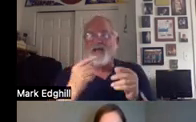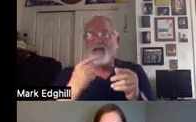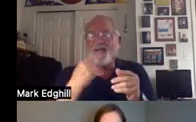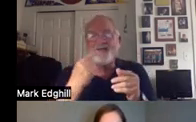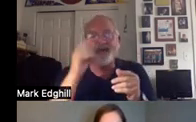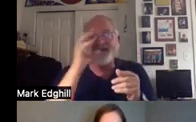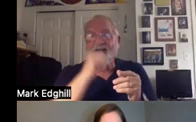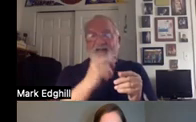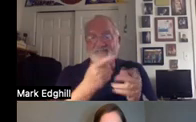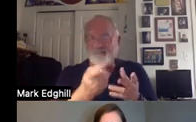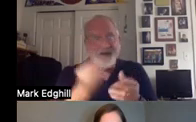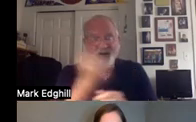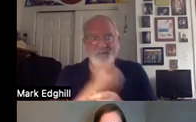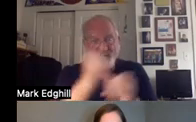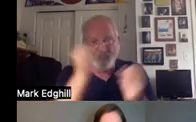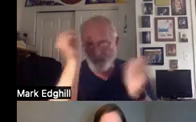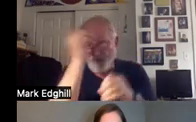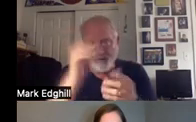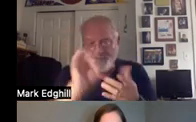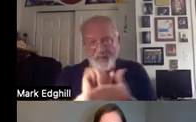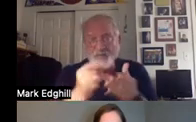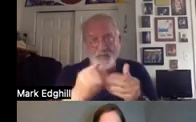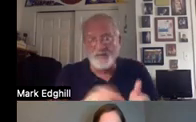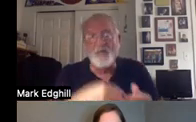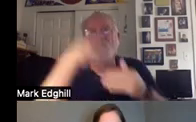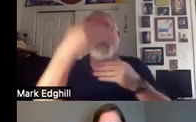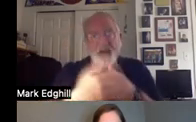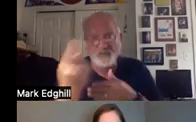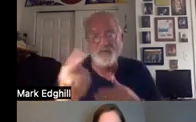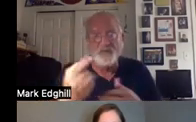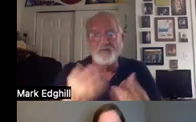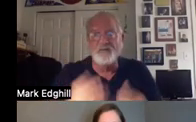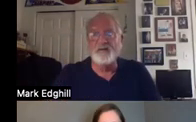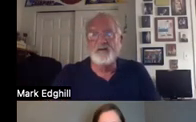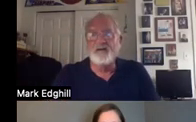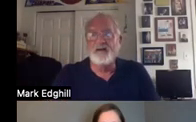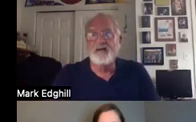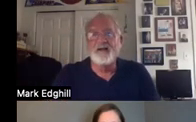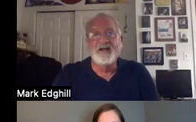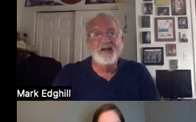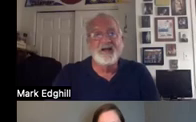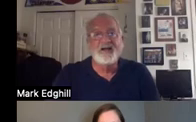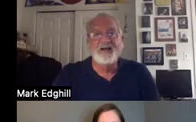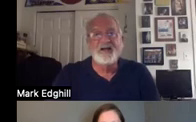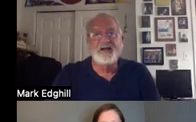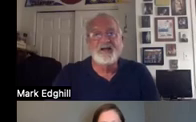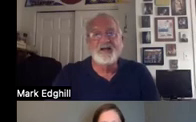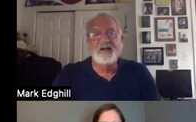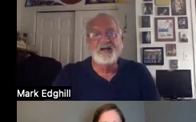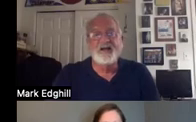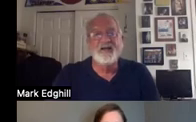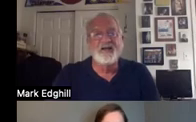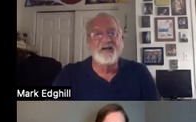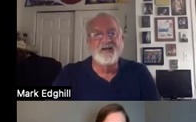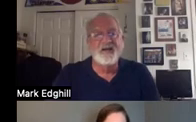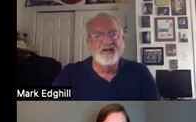Okay, I guess any other opinion other than that? I guess the art is kind of small. So I guess there aren't any other opinions. So we'll go ahead and move